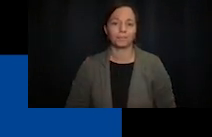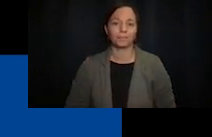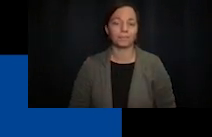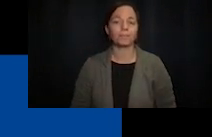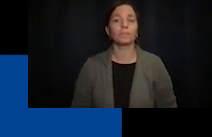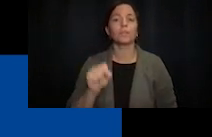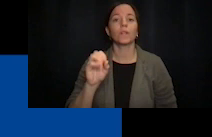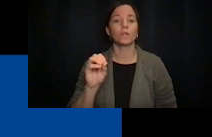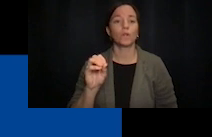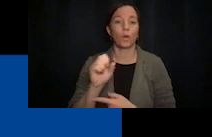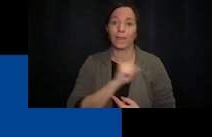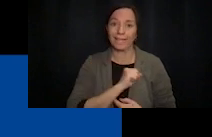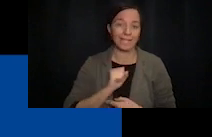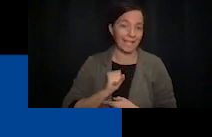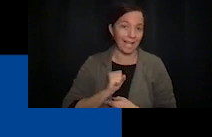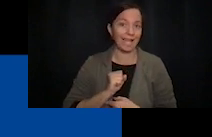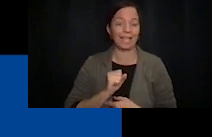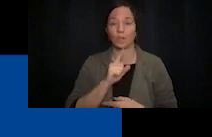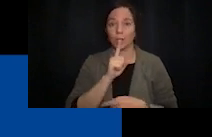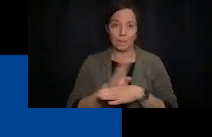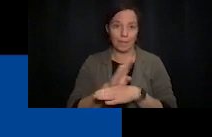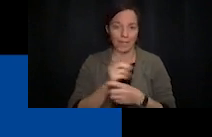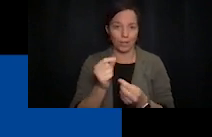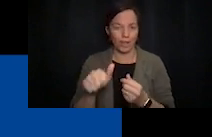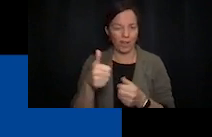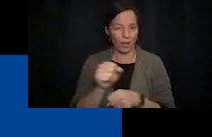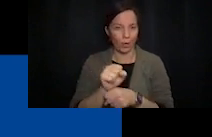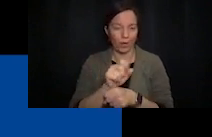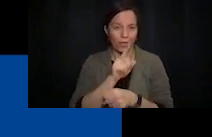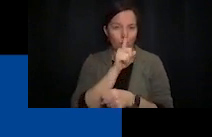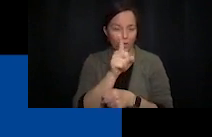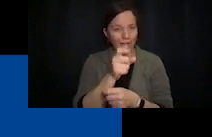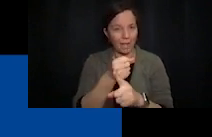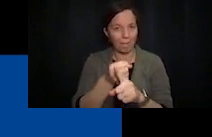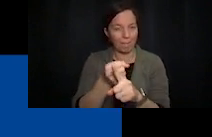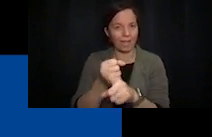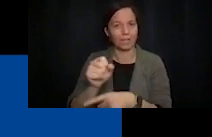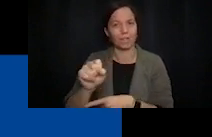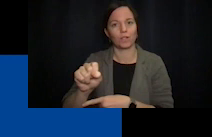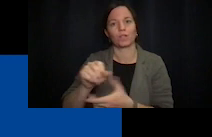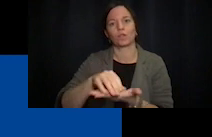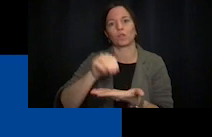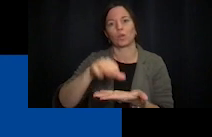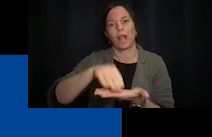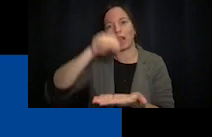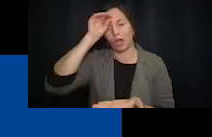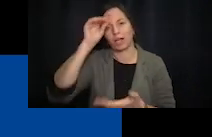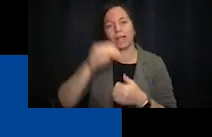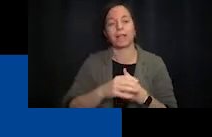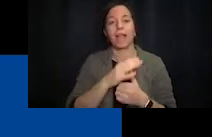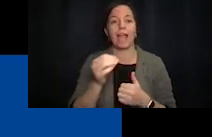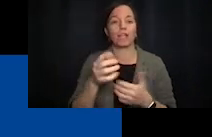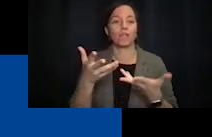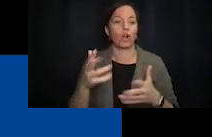So the Senate's busy doing some other stuff that certainly touches student learning as well. One, you've likely heard of the Common Course